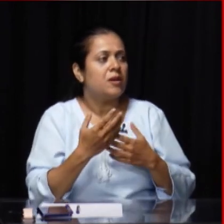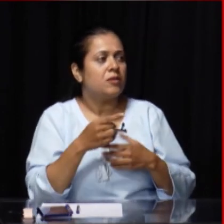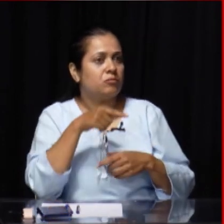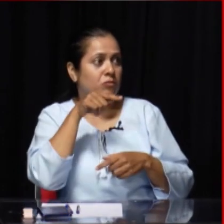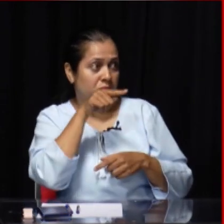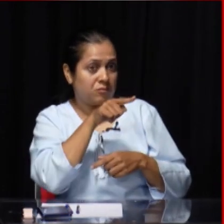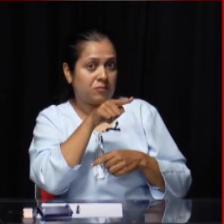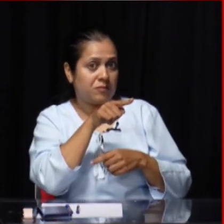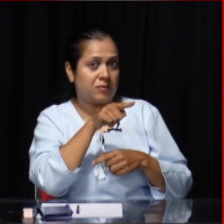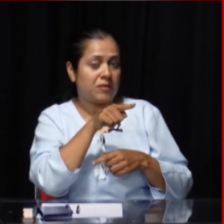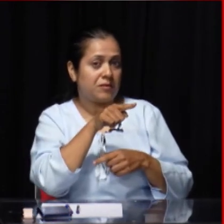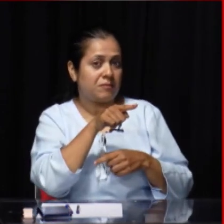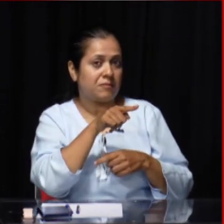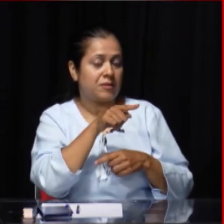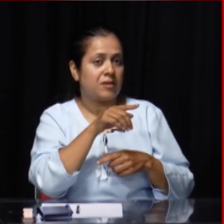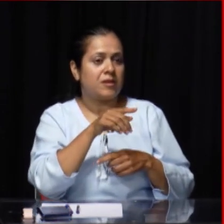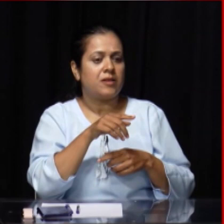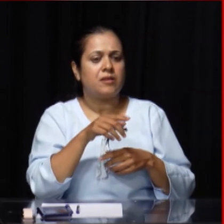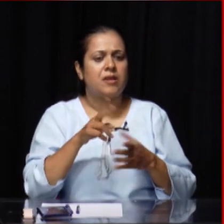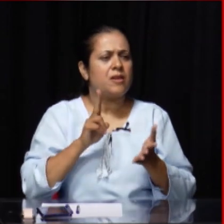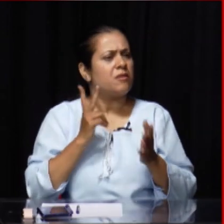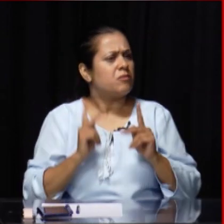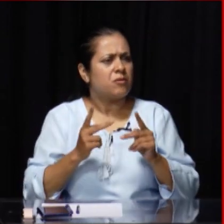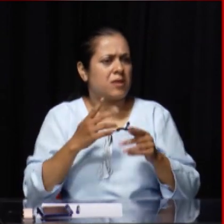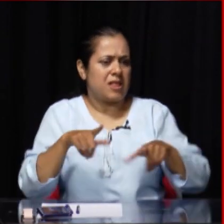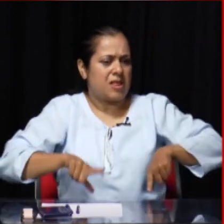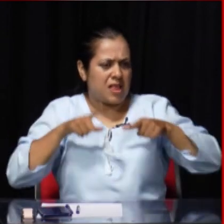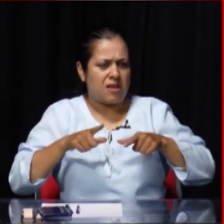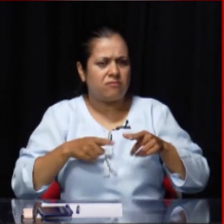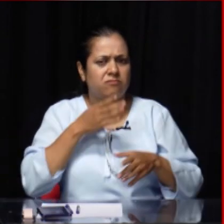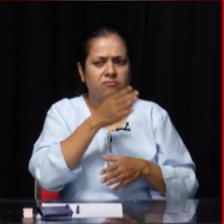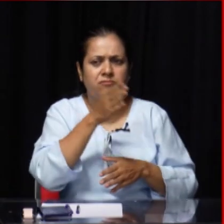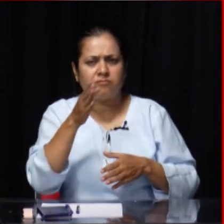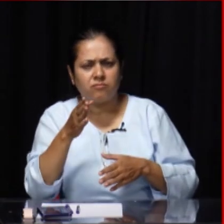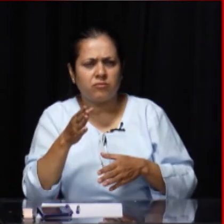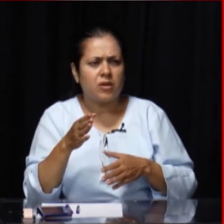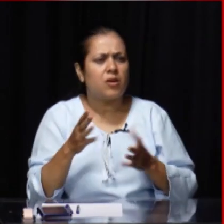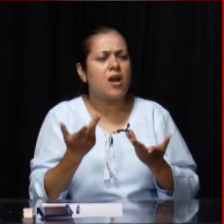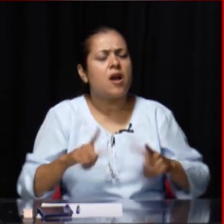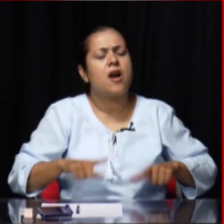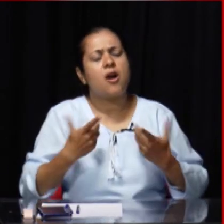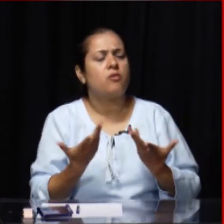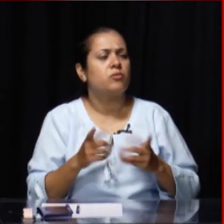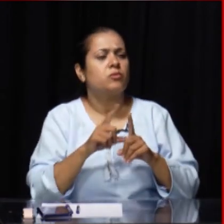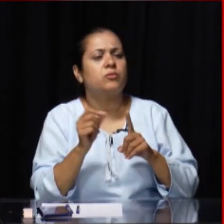I want to know how do you manage in normal everyday life?